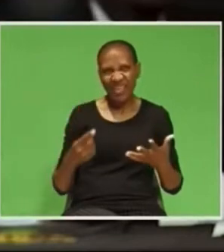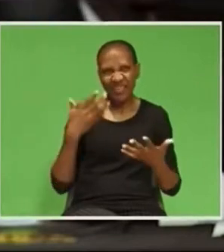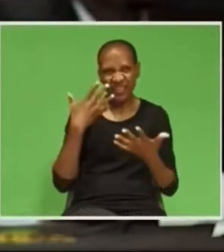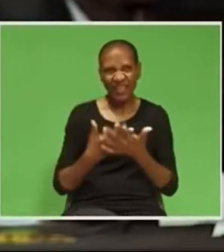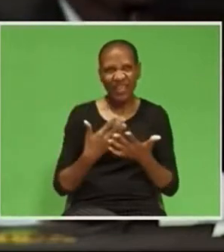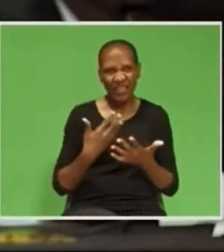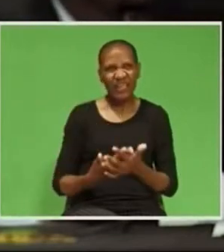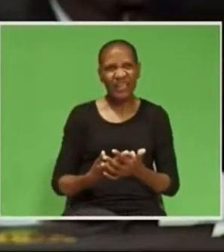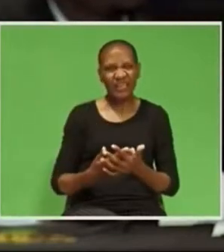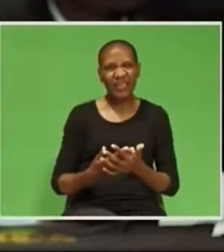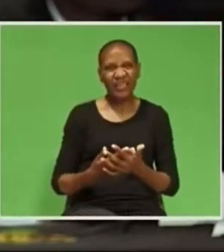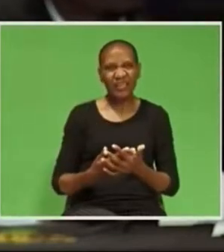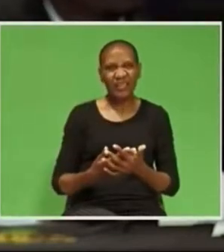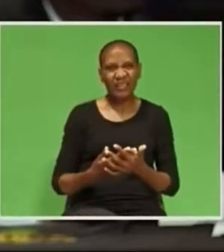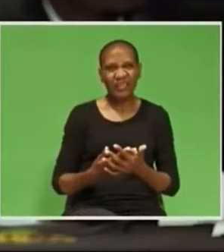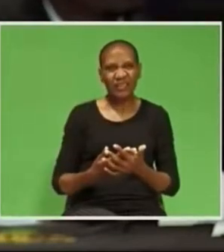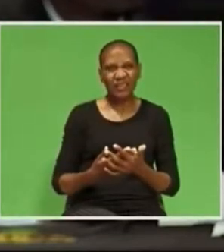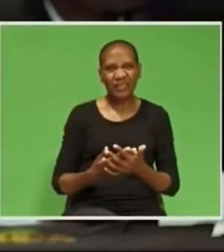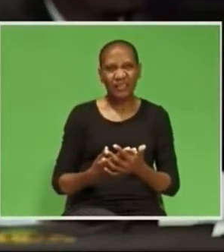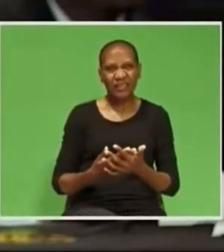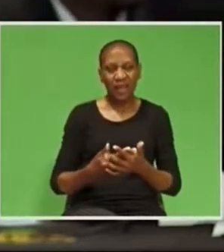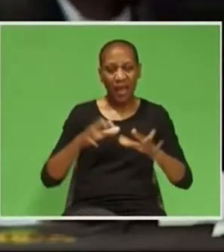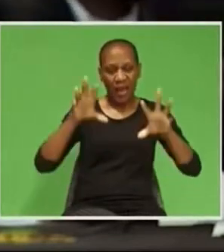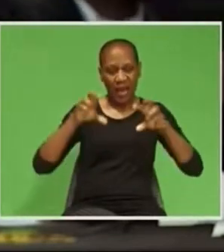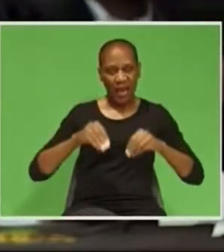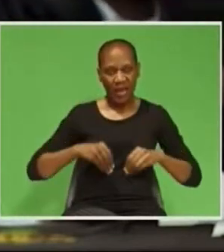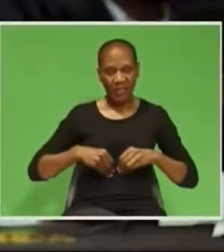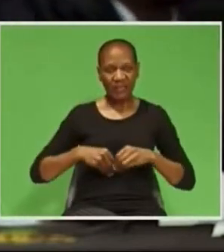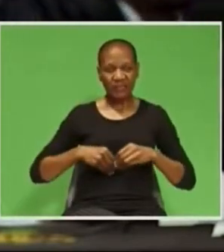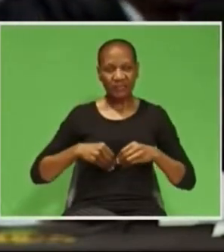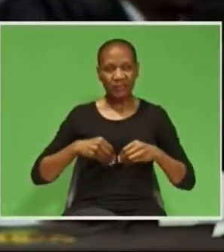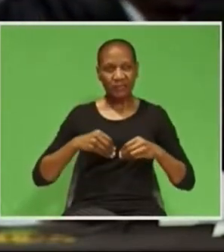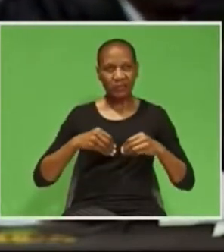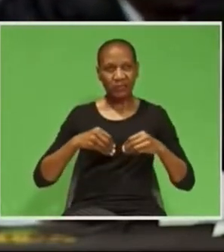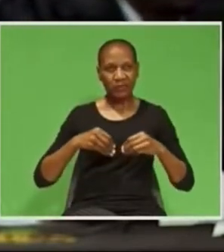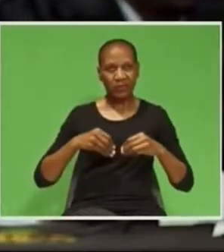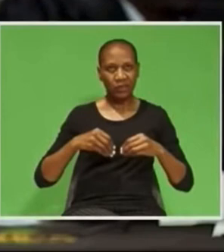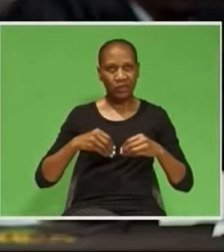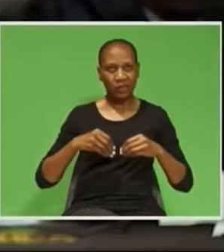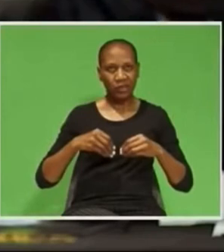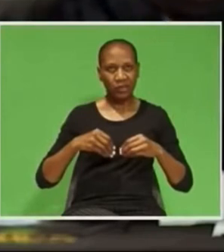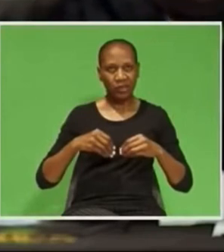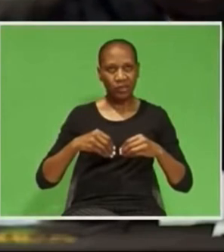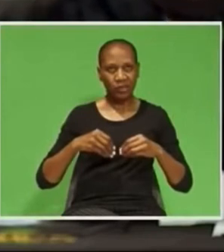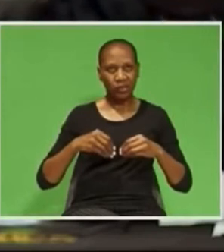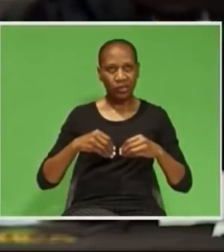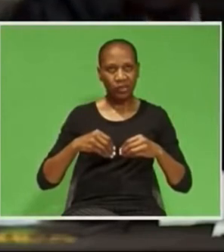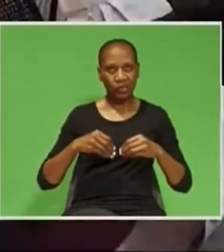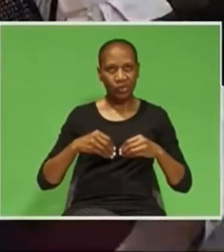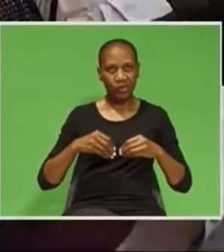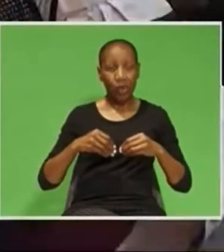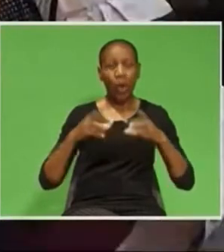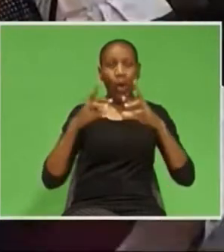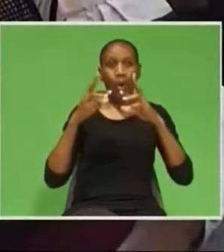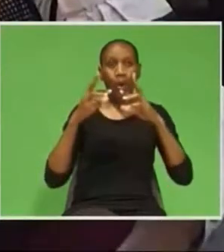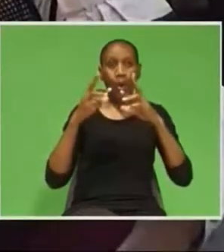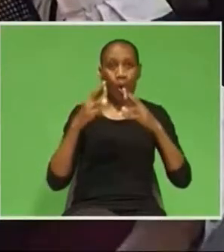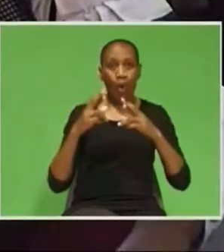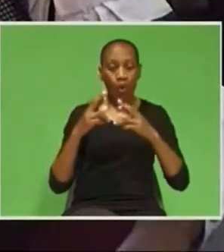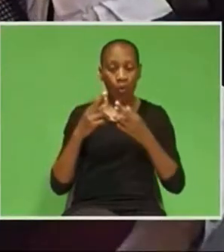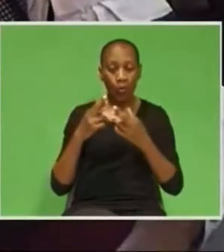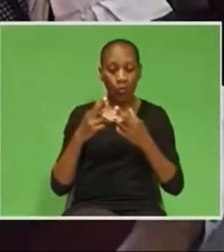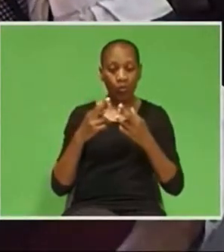take any form of credit by insinuating that the hope that the people of this country has is as a result